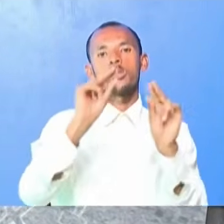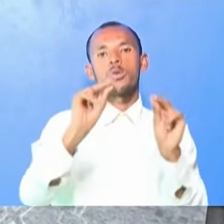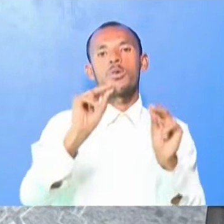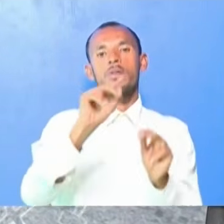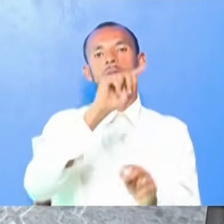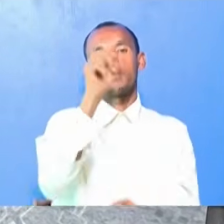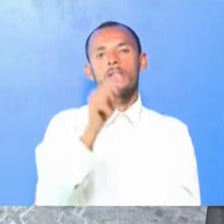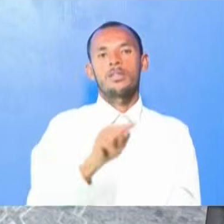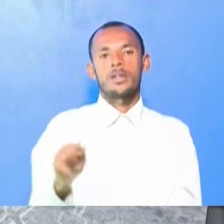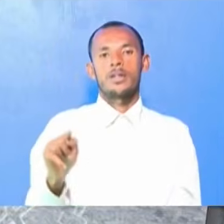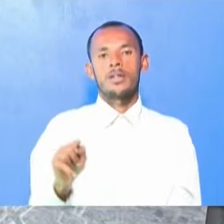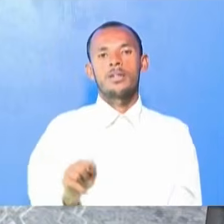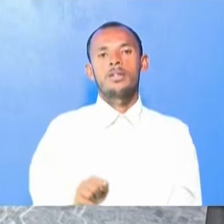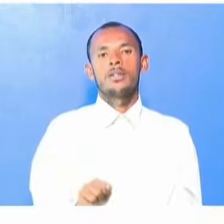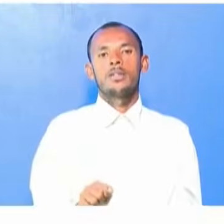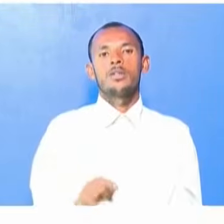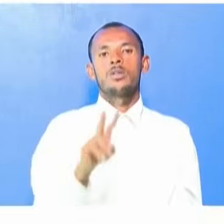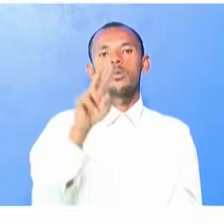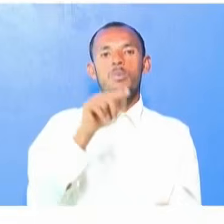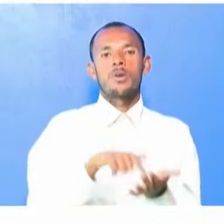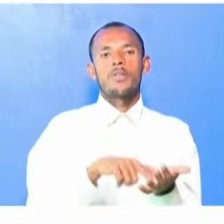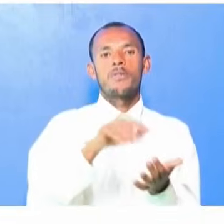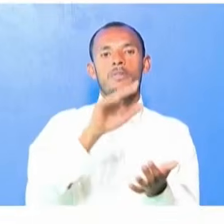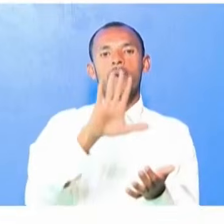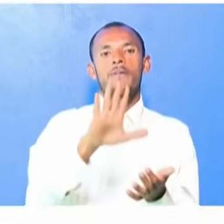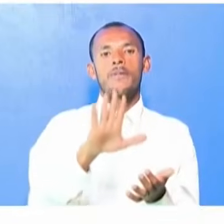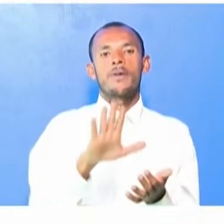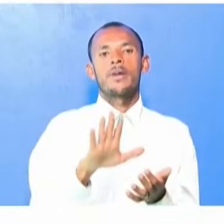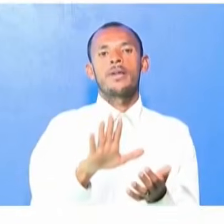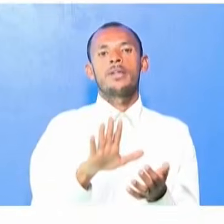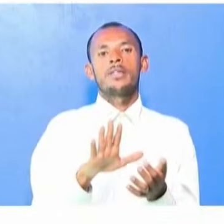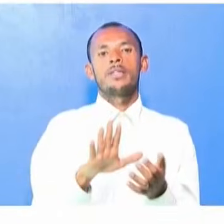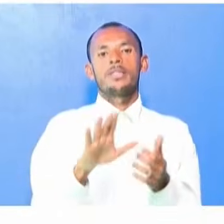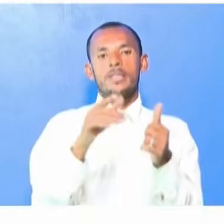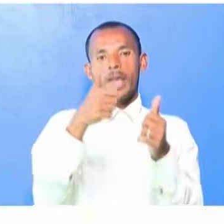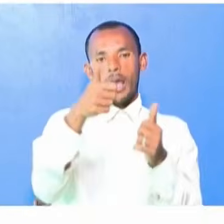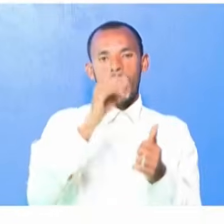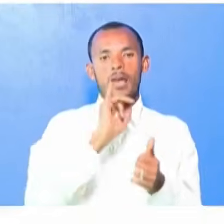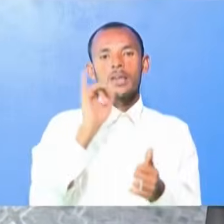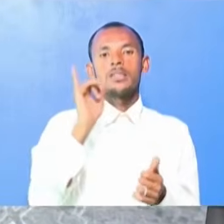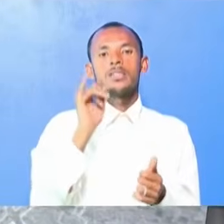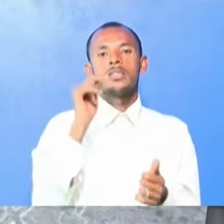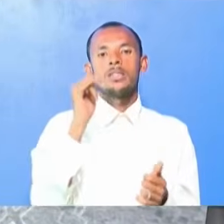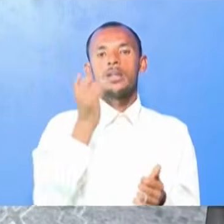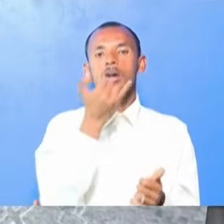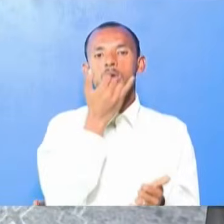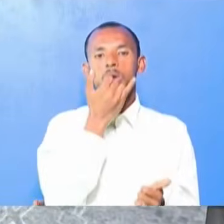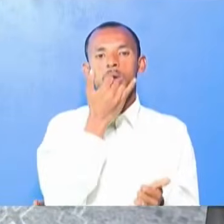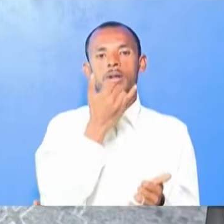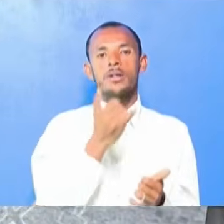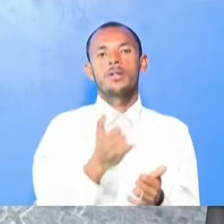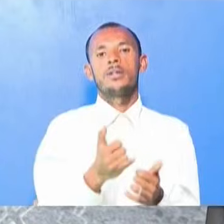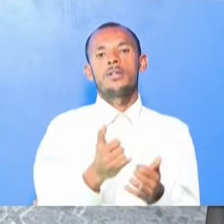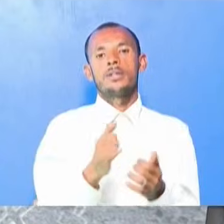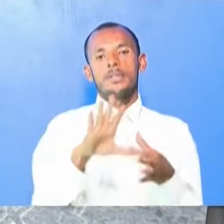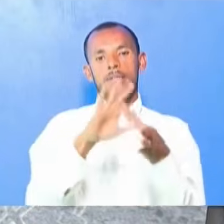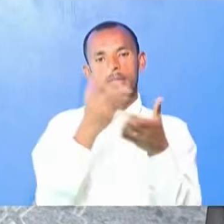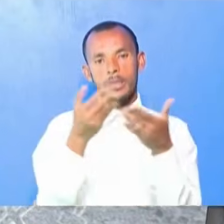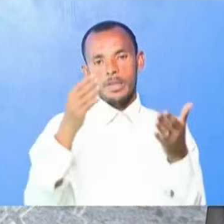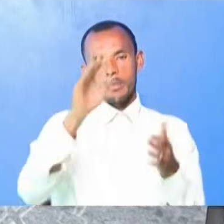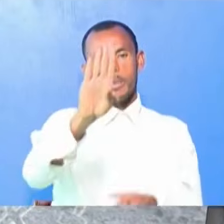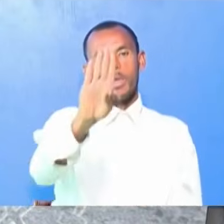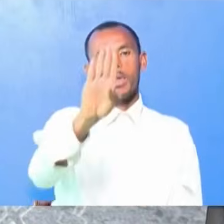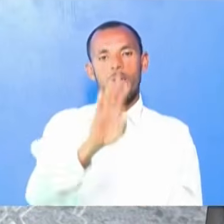it says 2.5 is an integer. This is a wrong statement. Now, let's see this one,